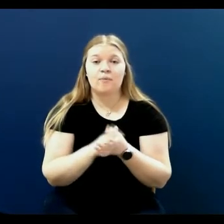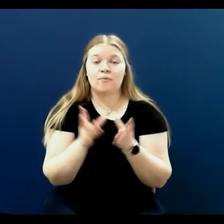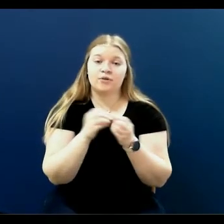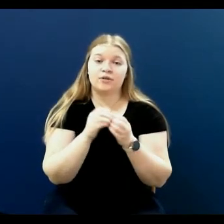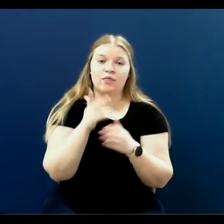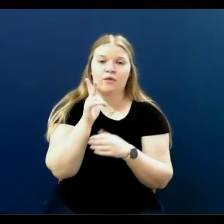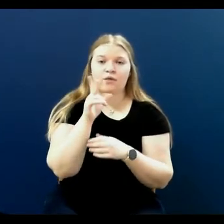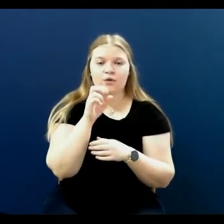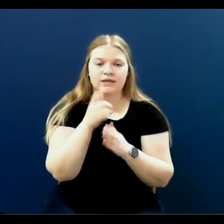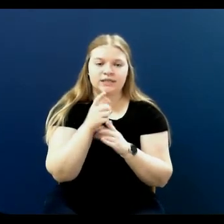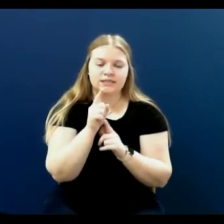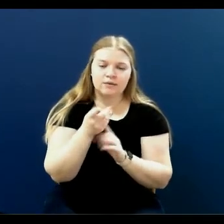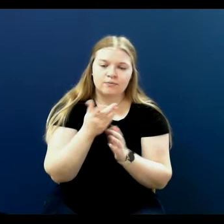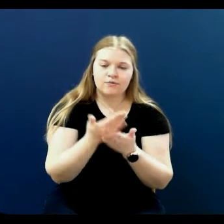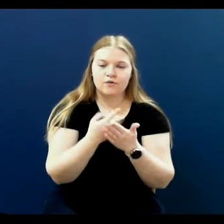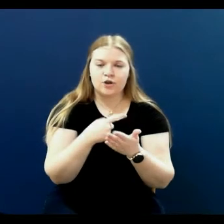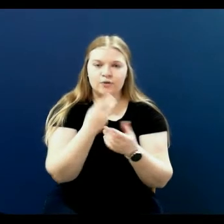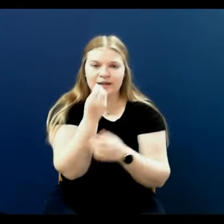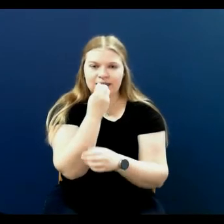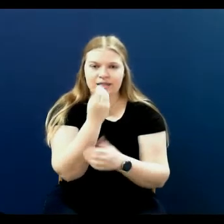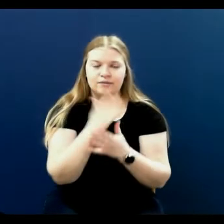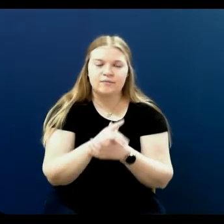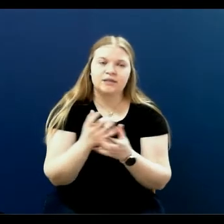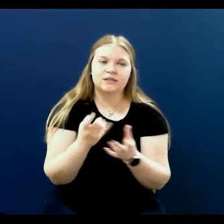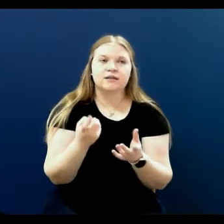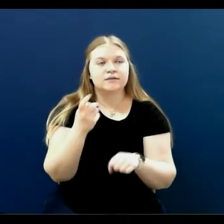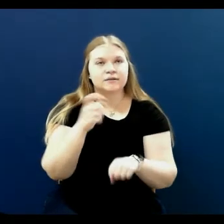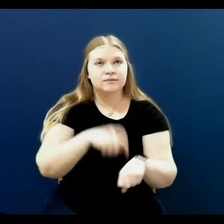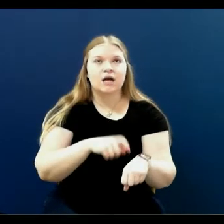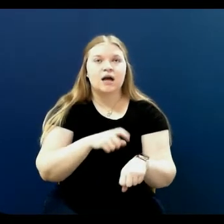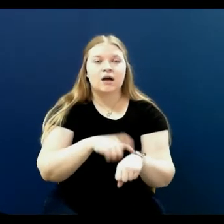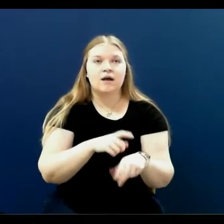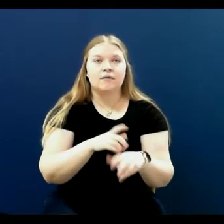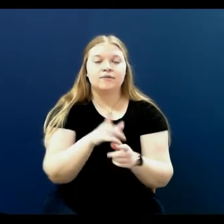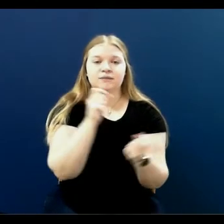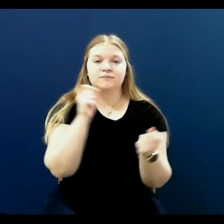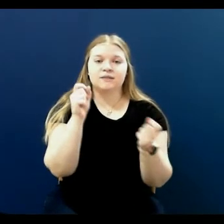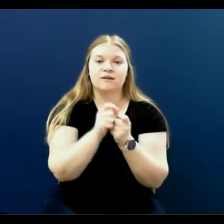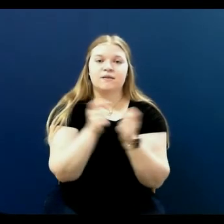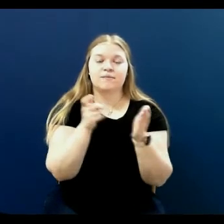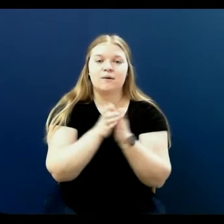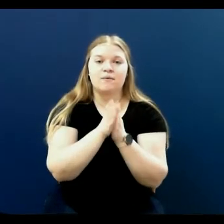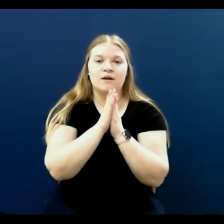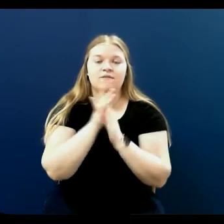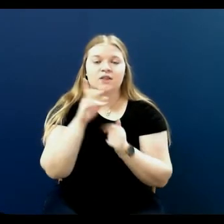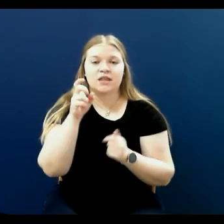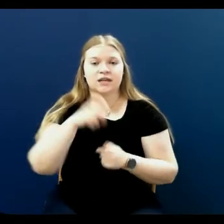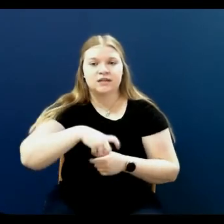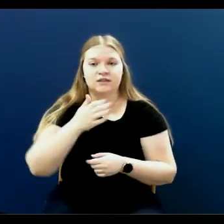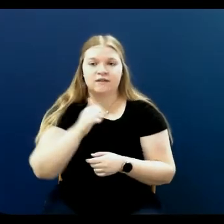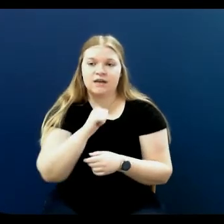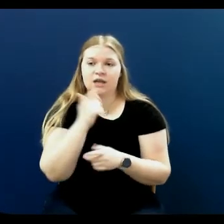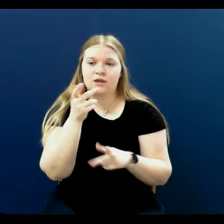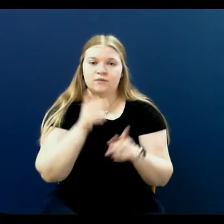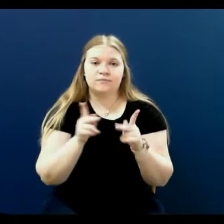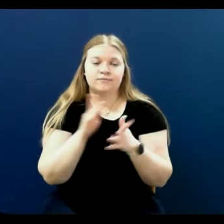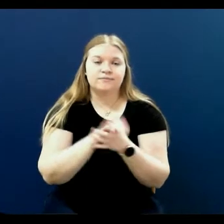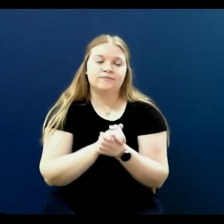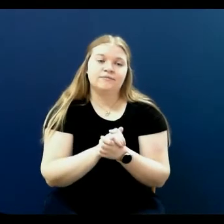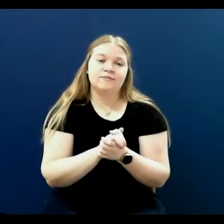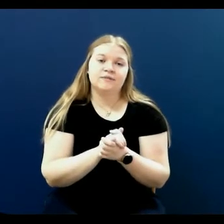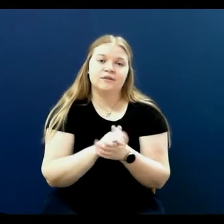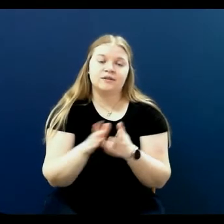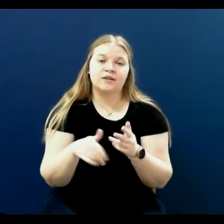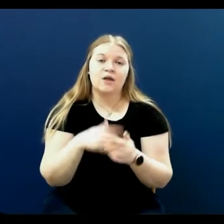30 seconds before you eat, but spend some time specifically praying for the needs of others. On Thursday